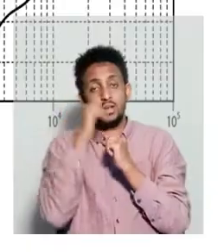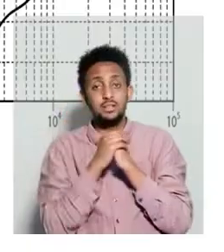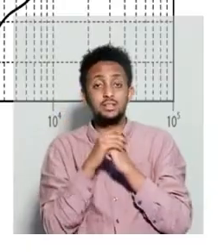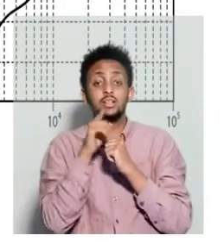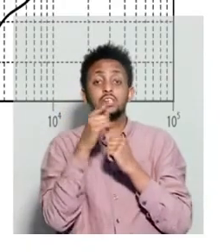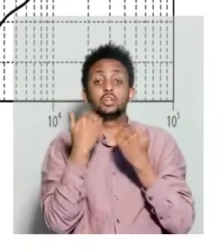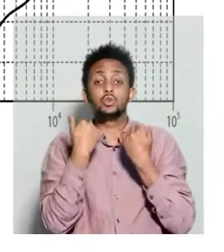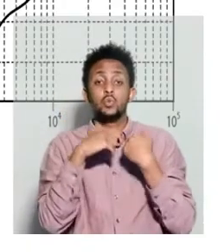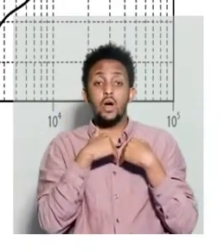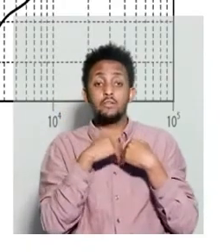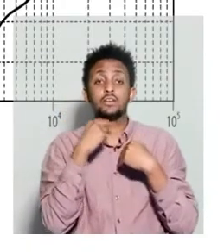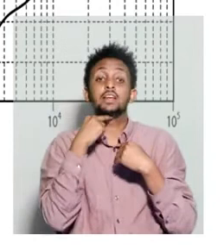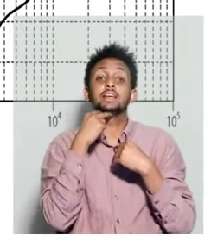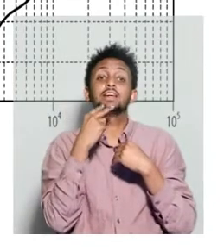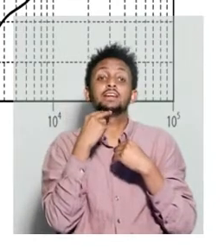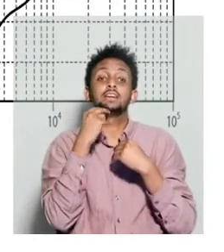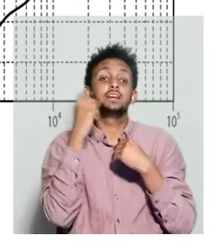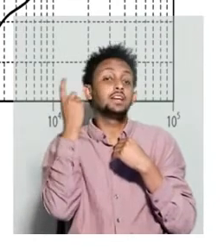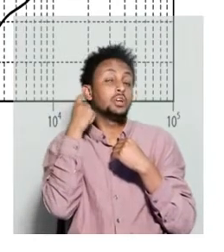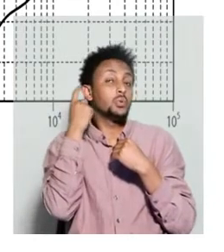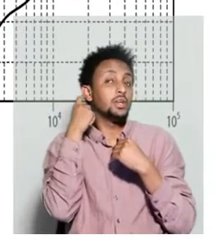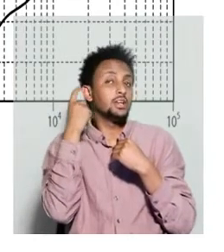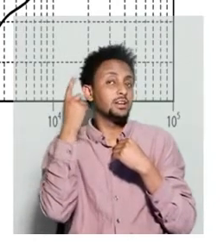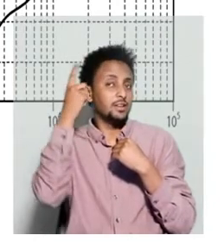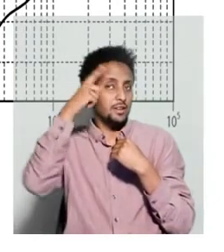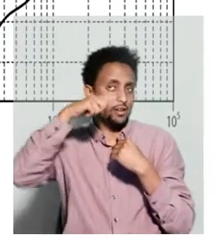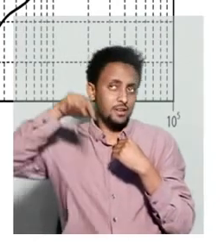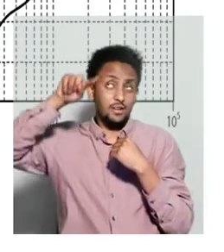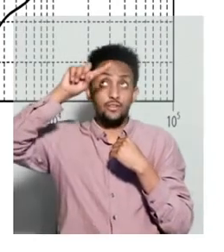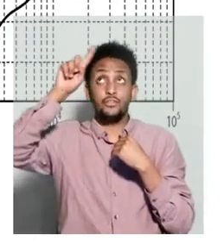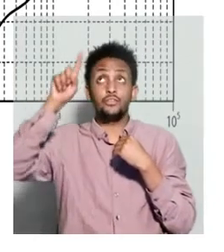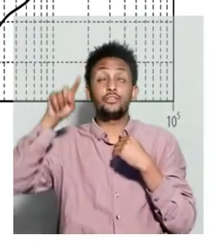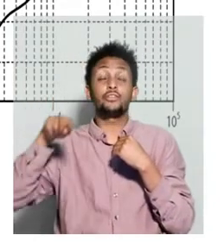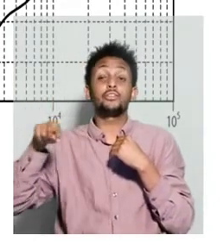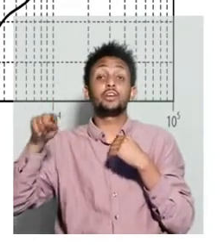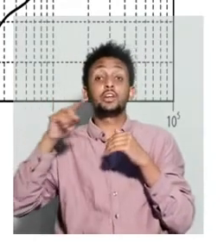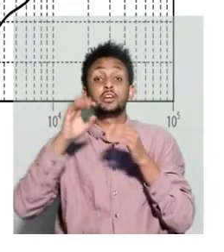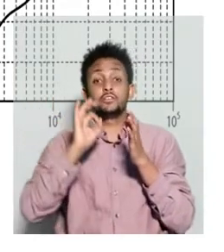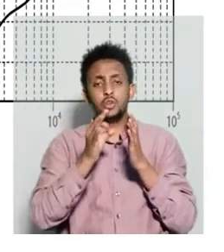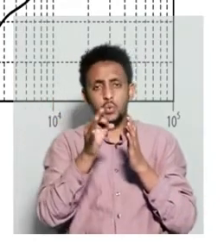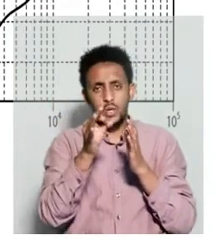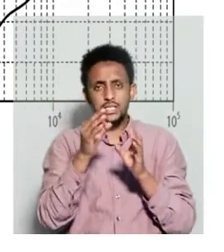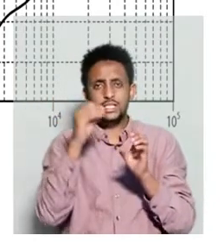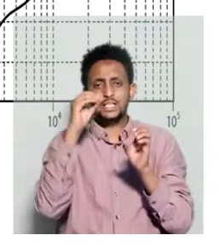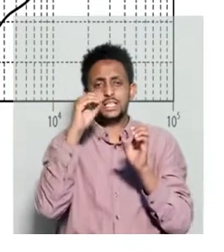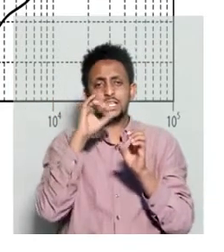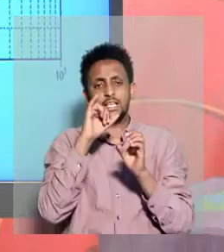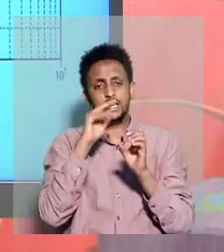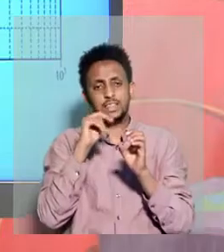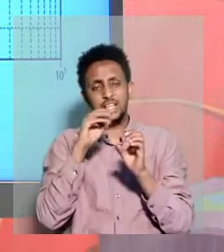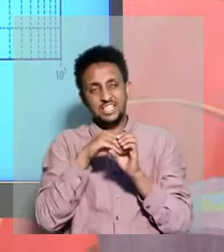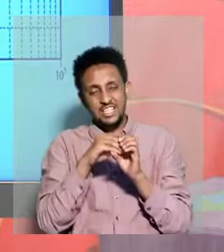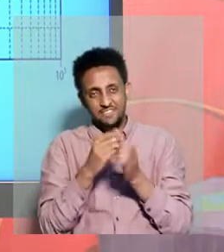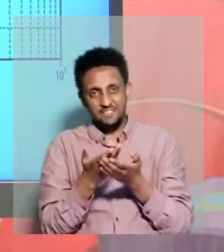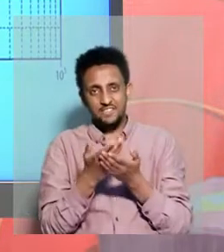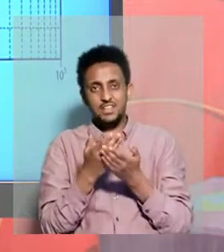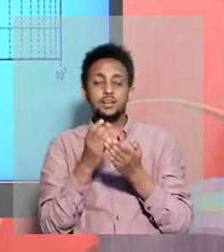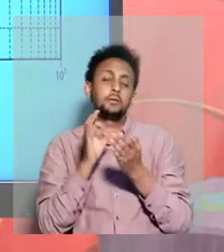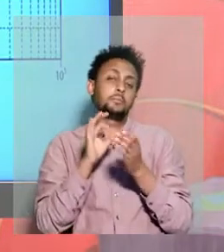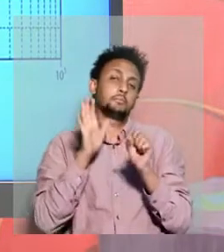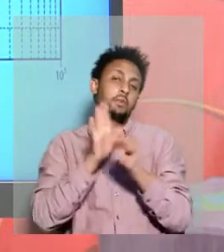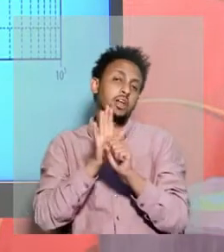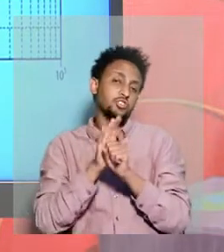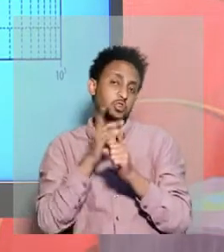Here you do have hearing curve. It's a curve used to correlate the frequency, the intensity, and so on, as well as the pressure